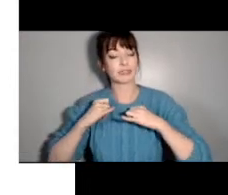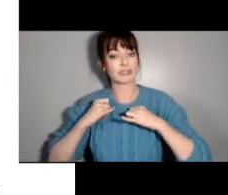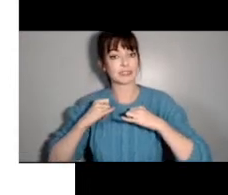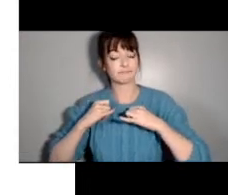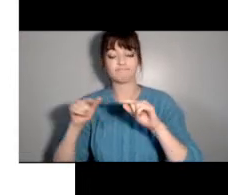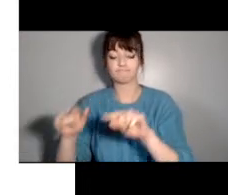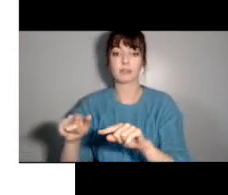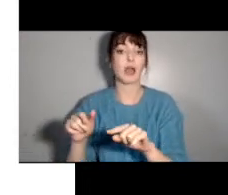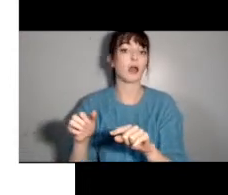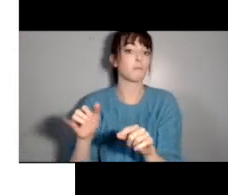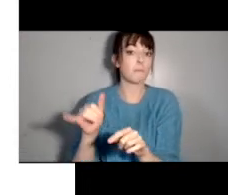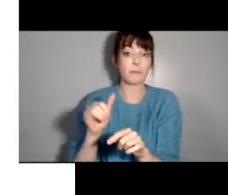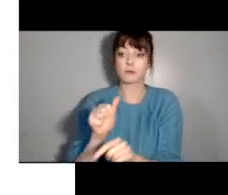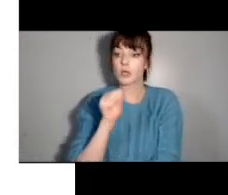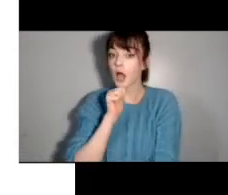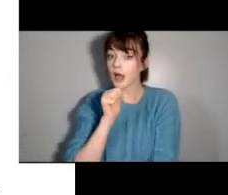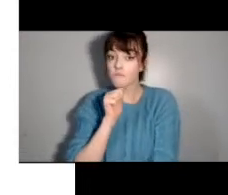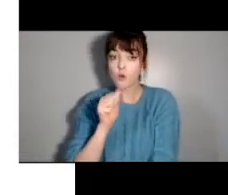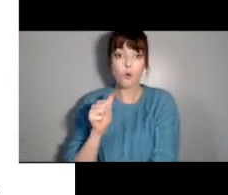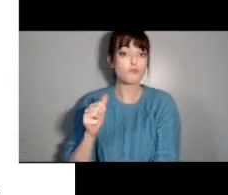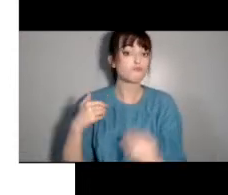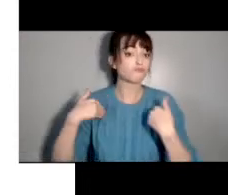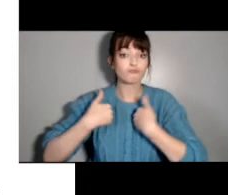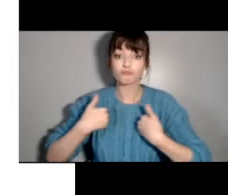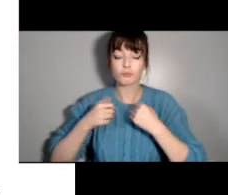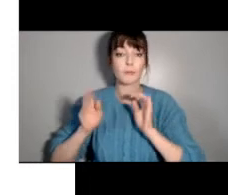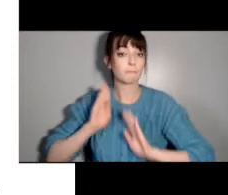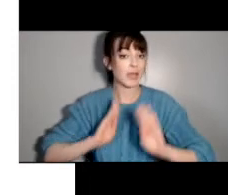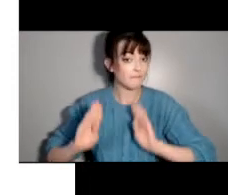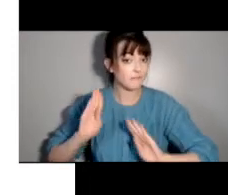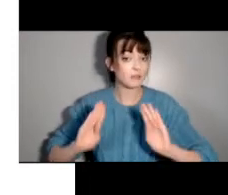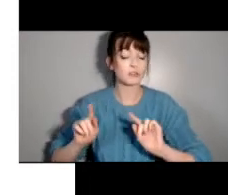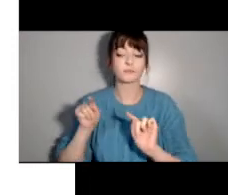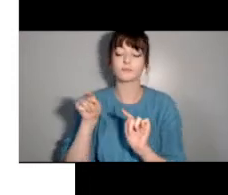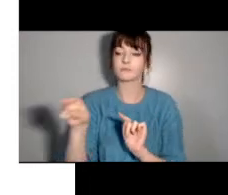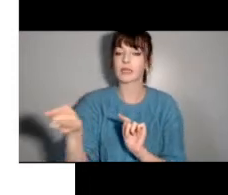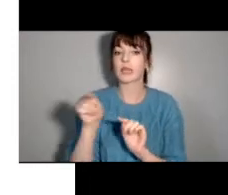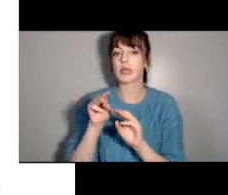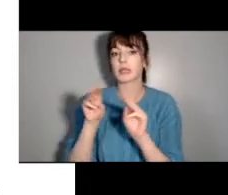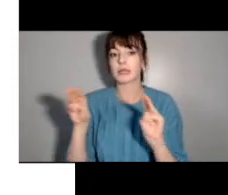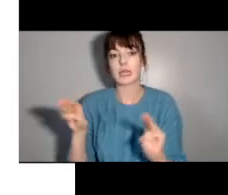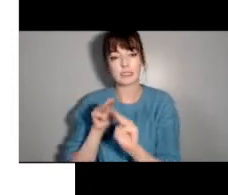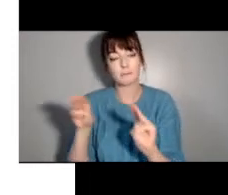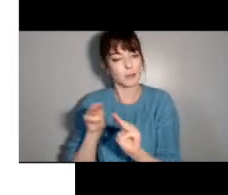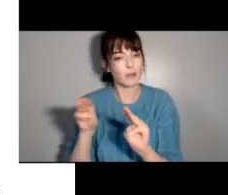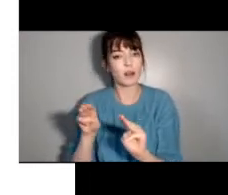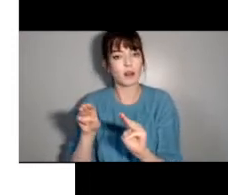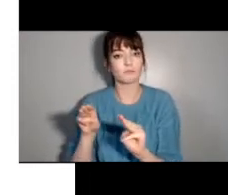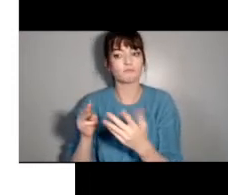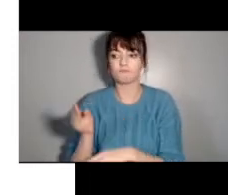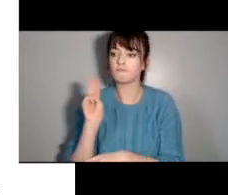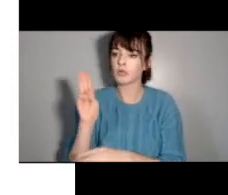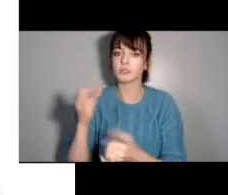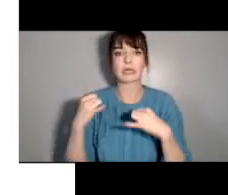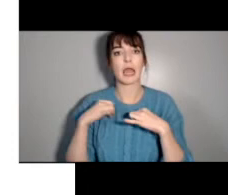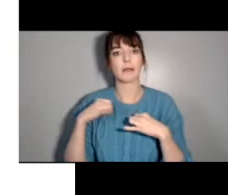of behaviours of concern. So these participants may have been capable of living in settings